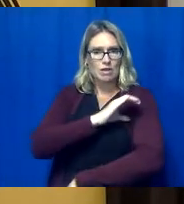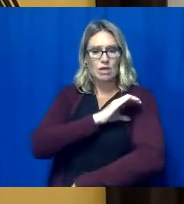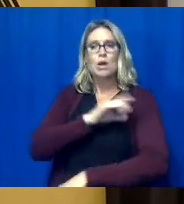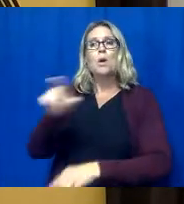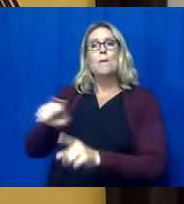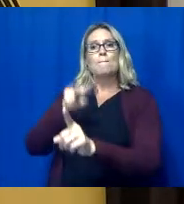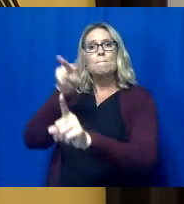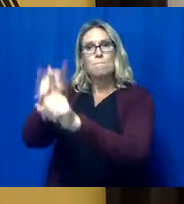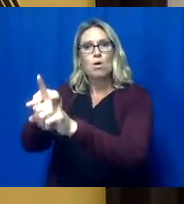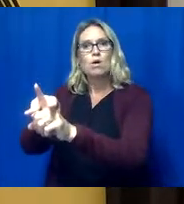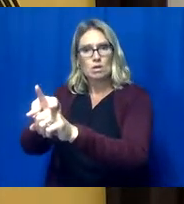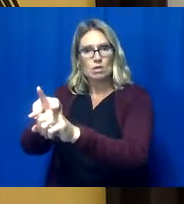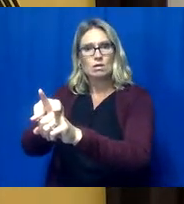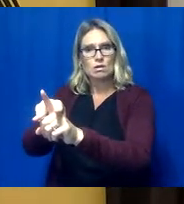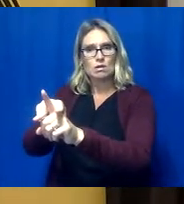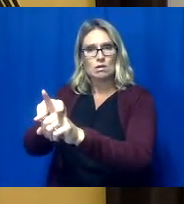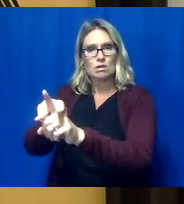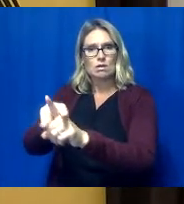a